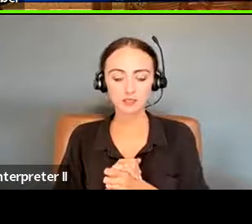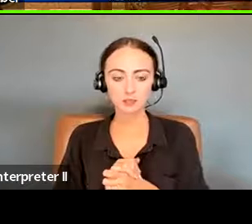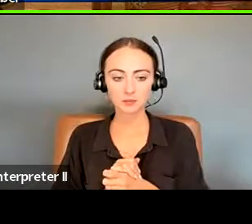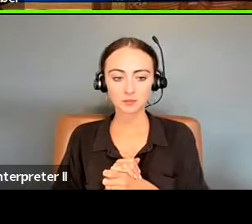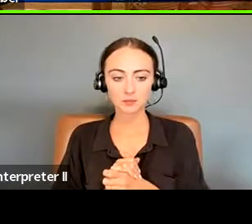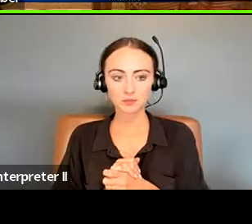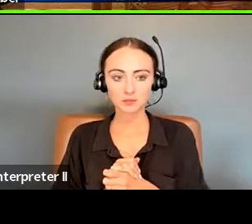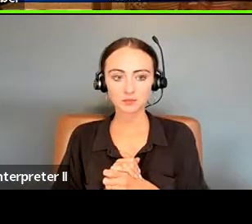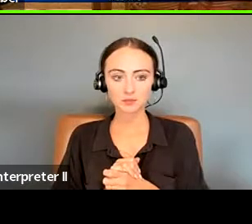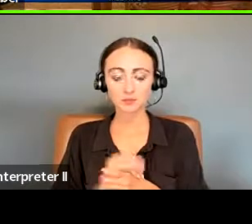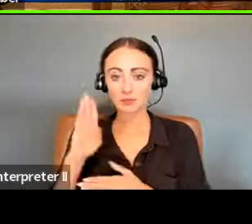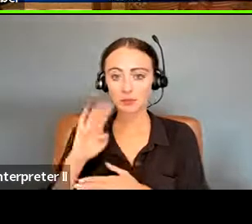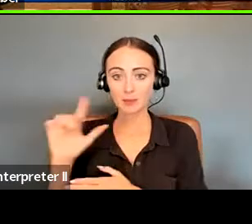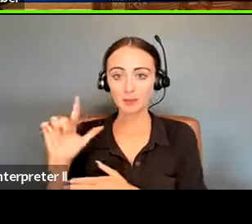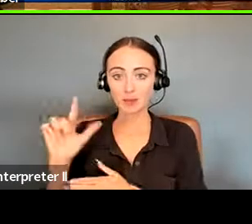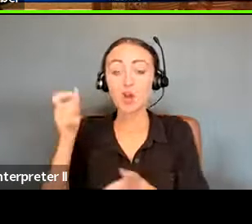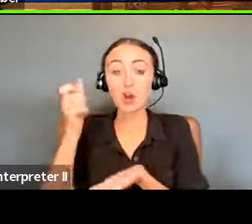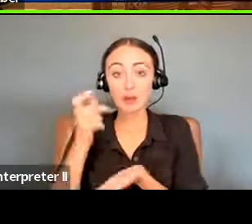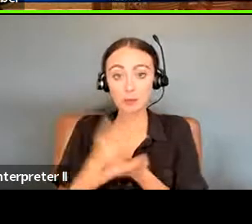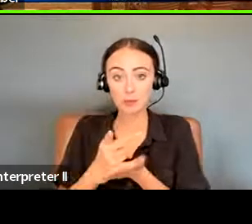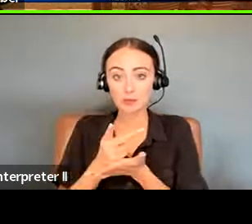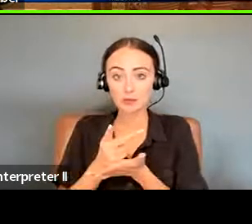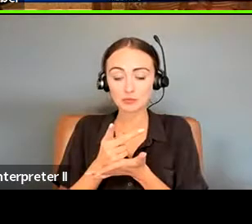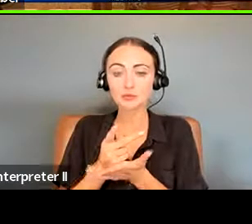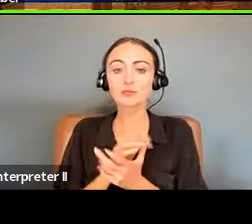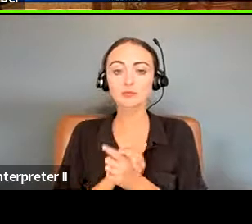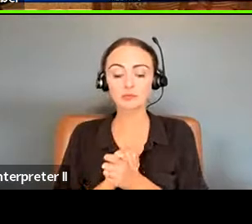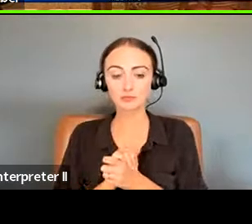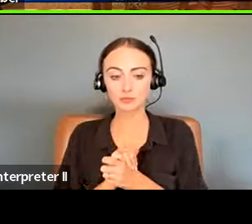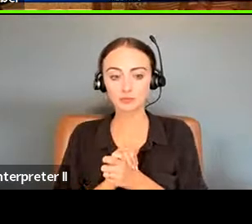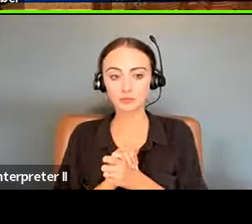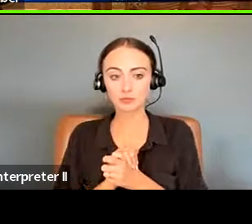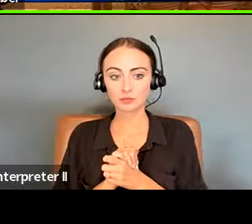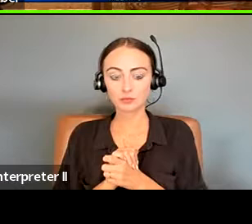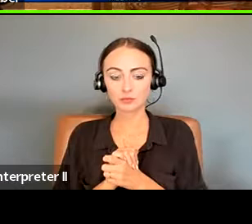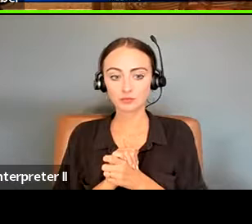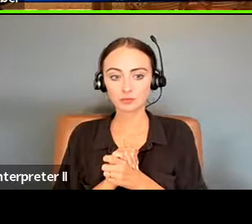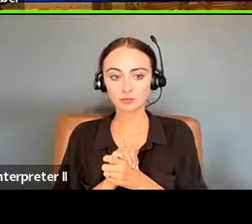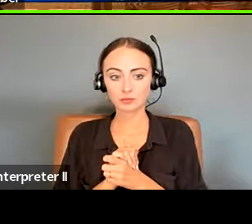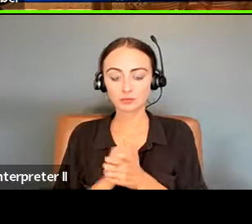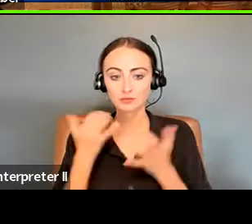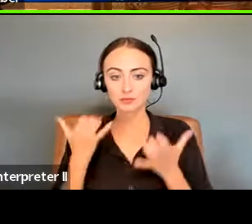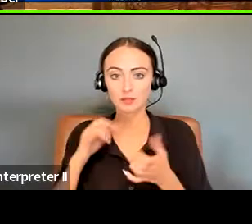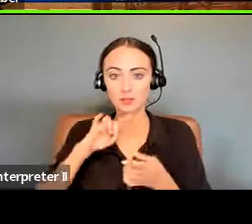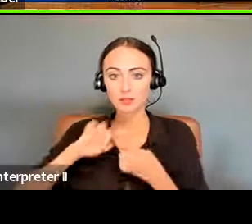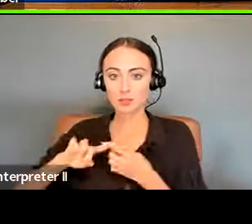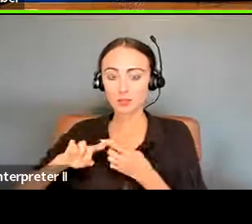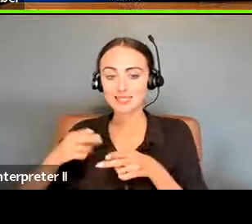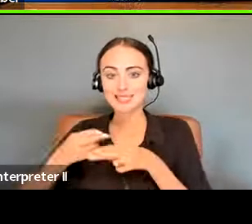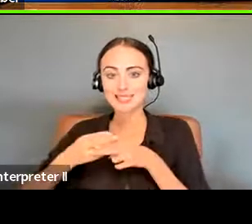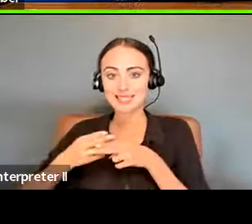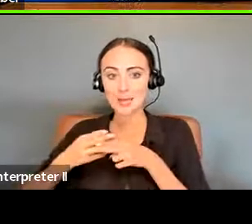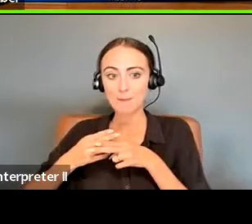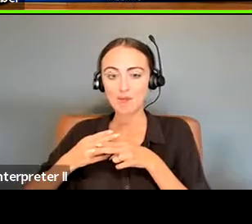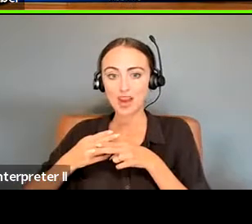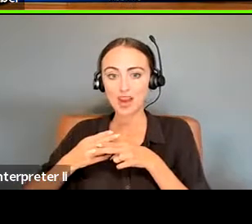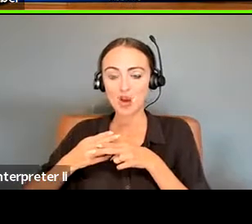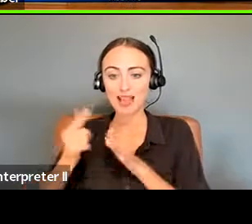present. The bill is approved unanimously. That takes us to the temporary